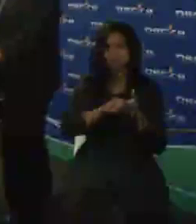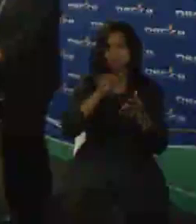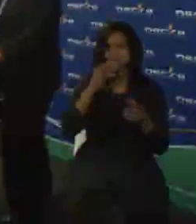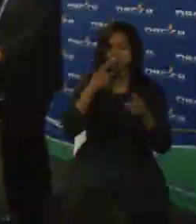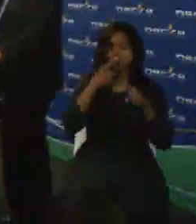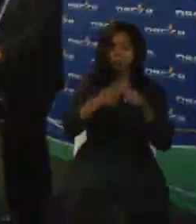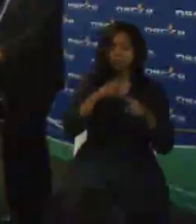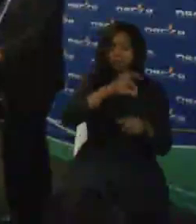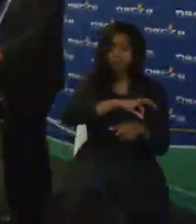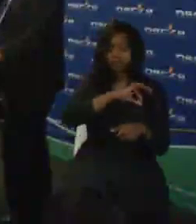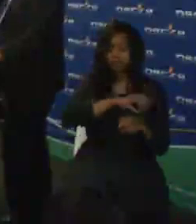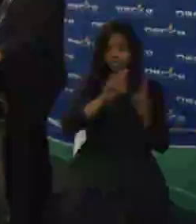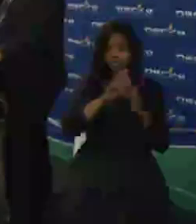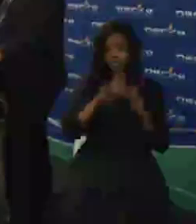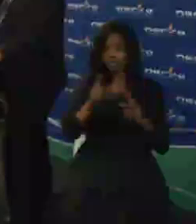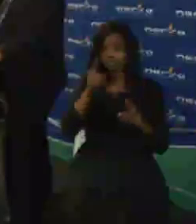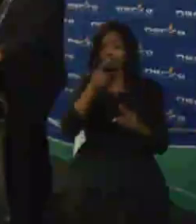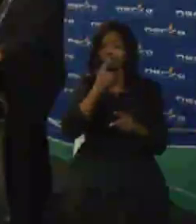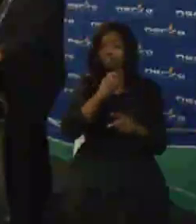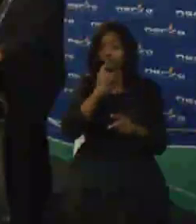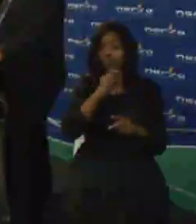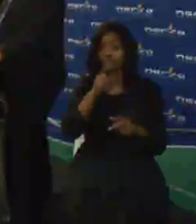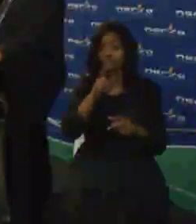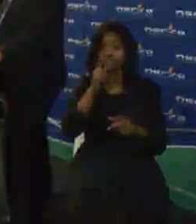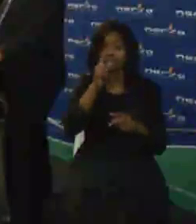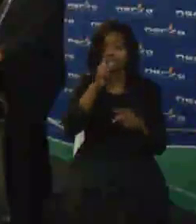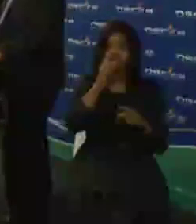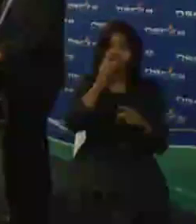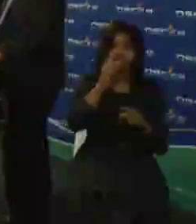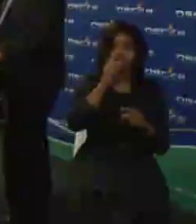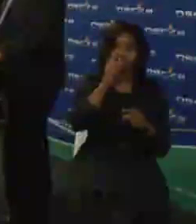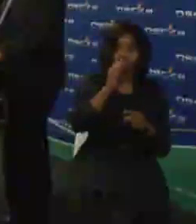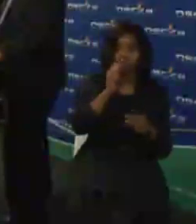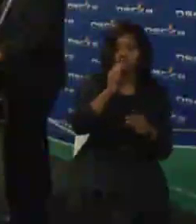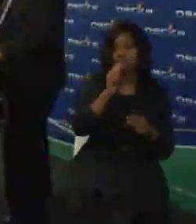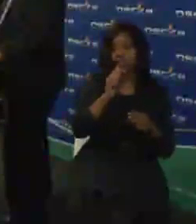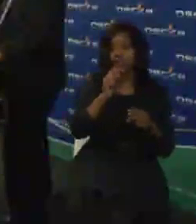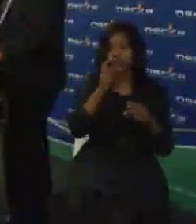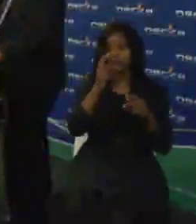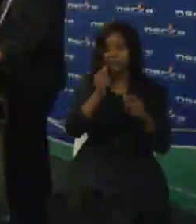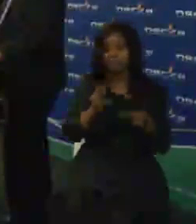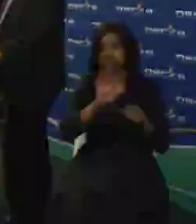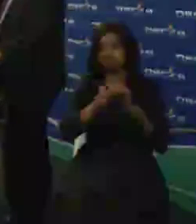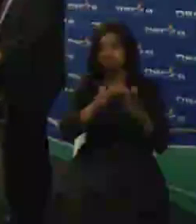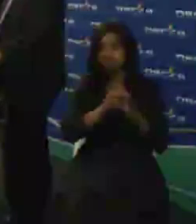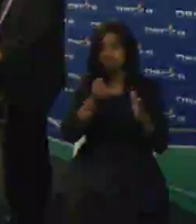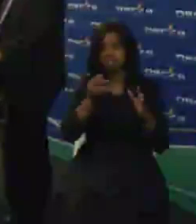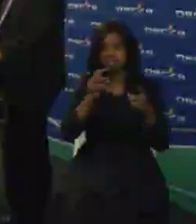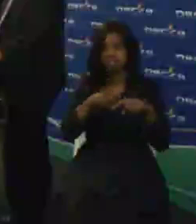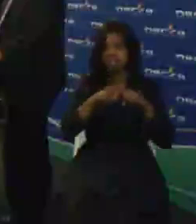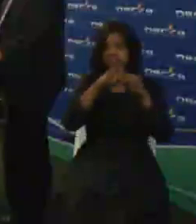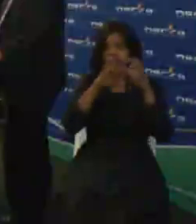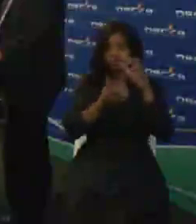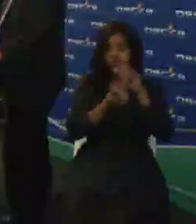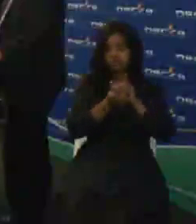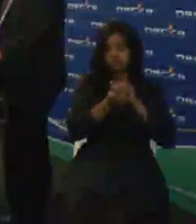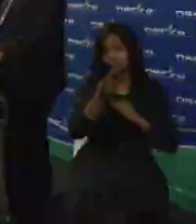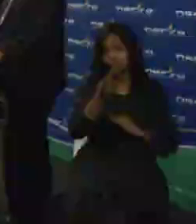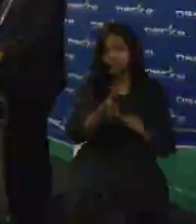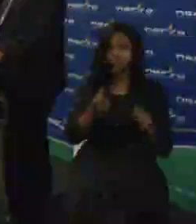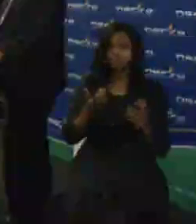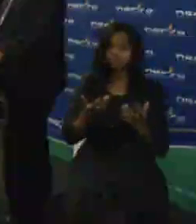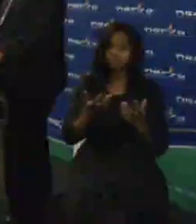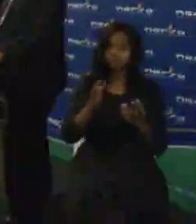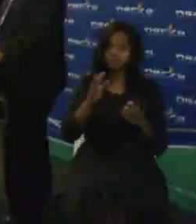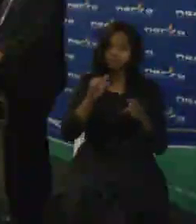the revenue variance, you should use the total price and not just the fixed cost component in terms of